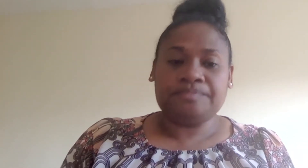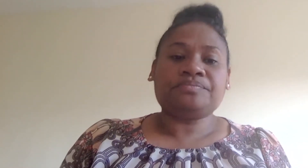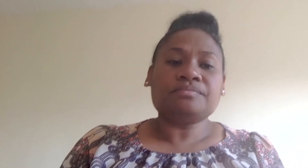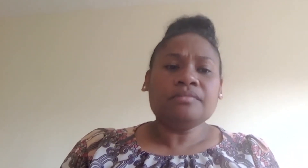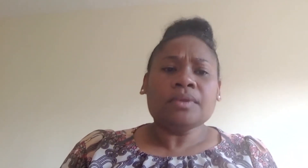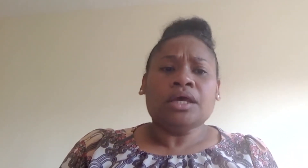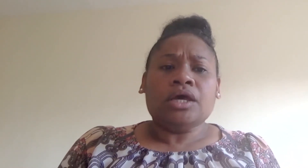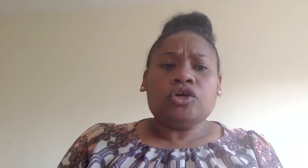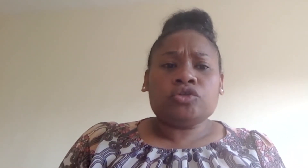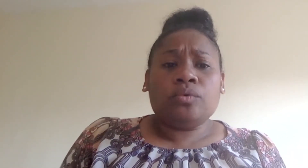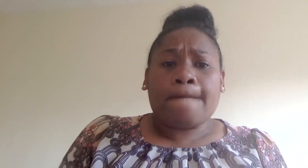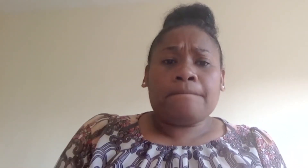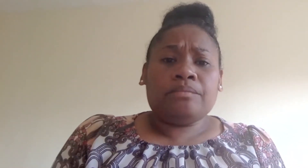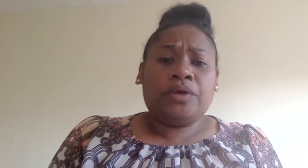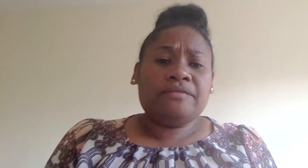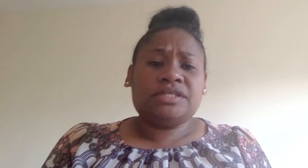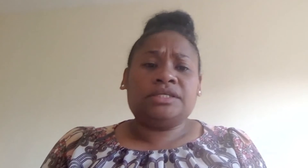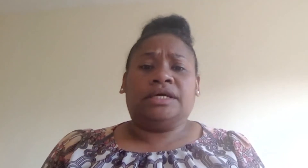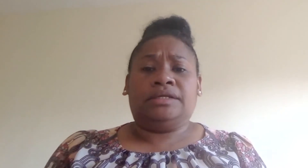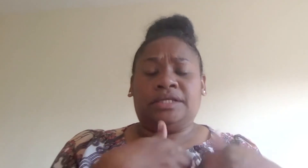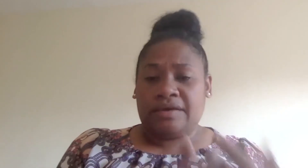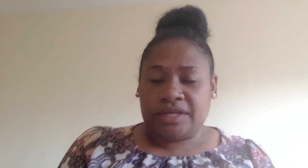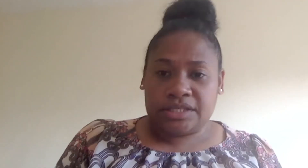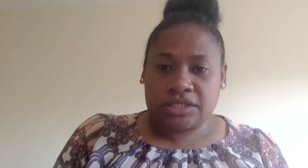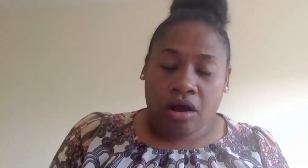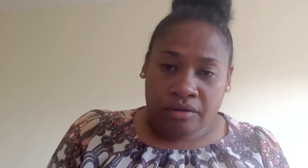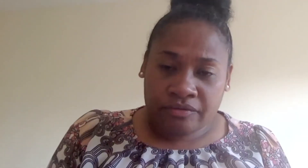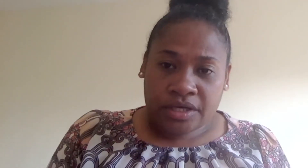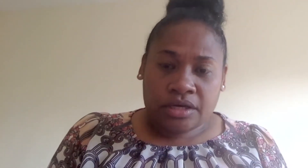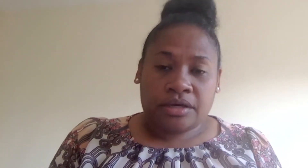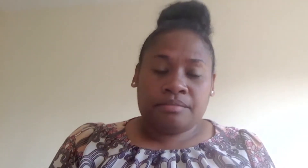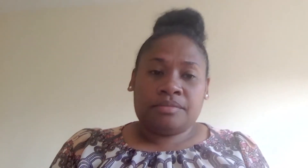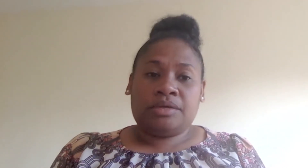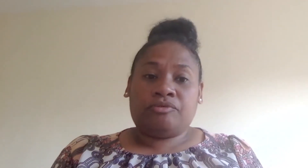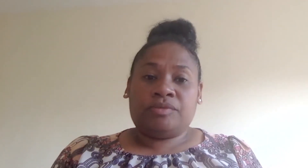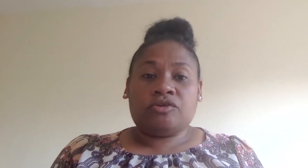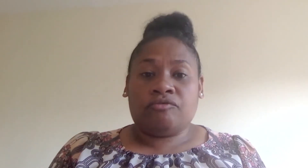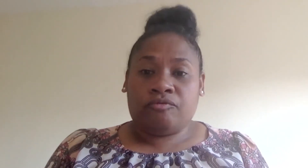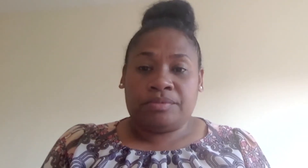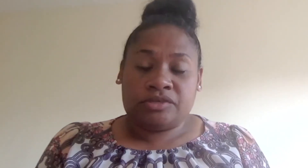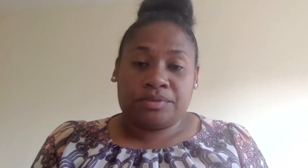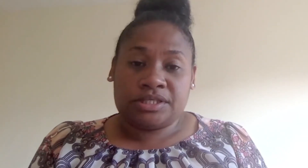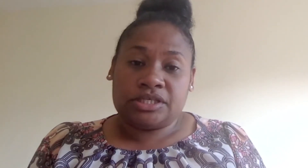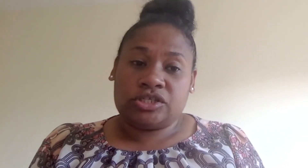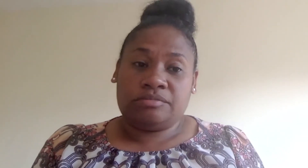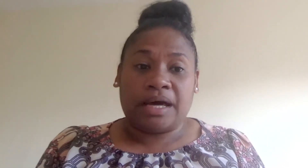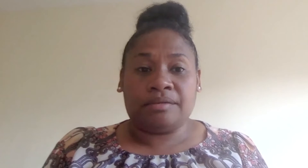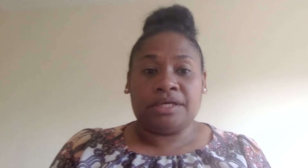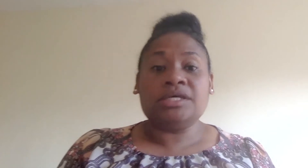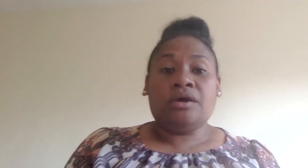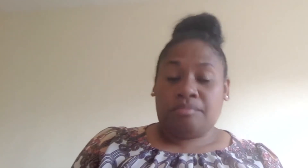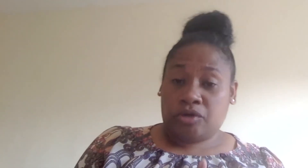party. So we have seen that there's evidences of improvement of women's representation